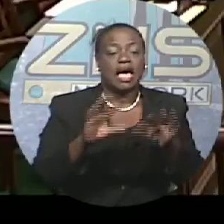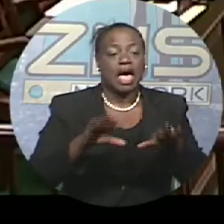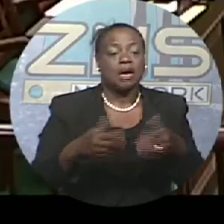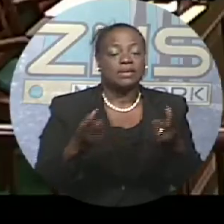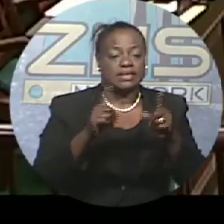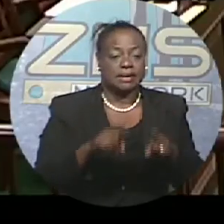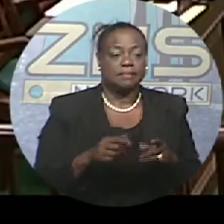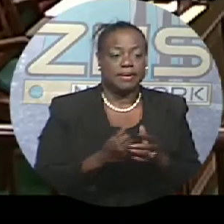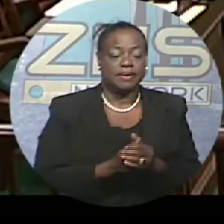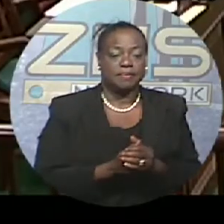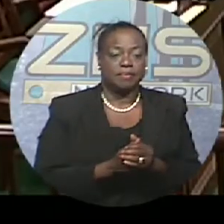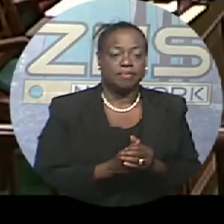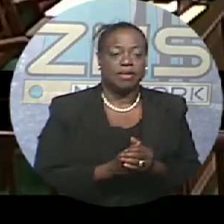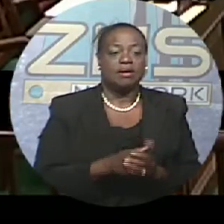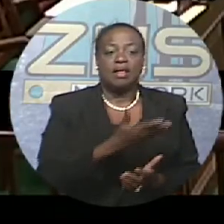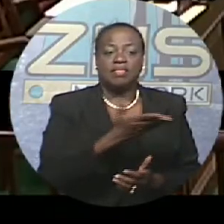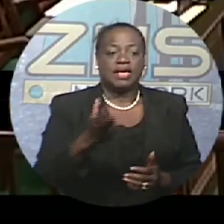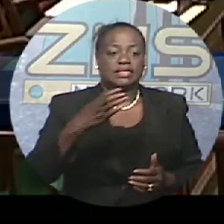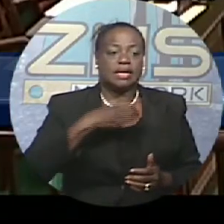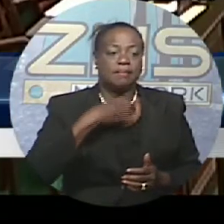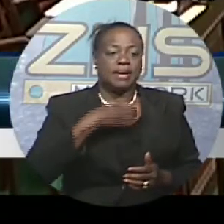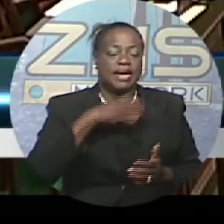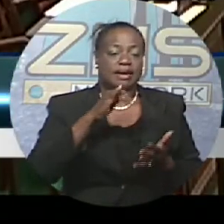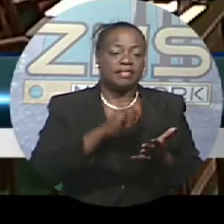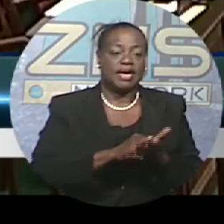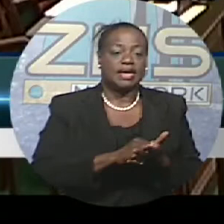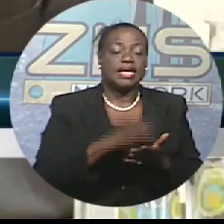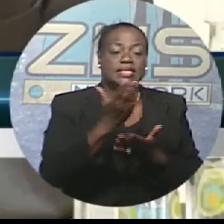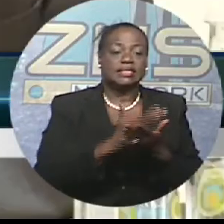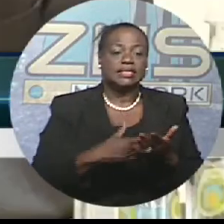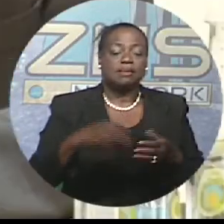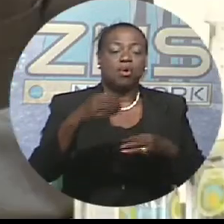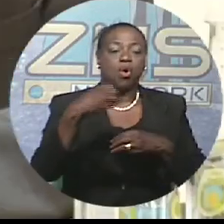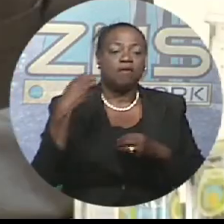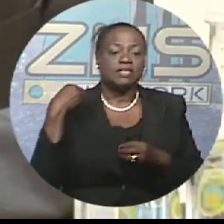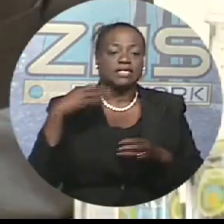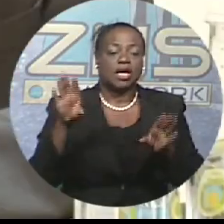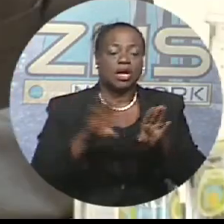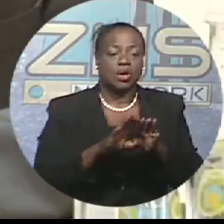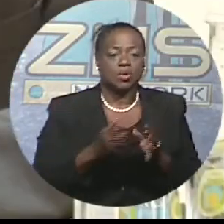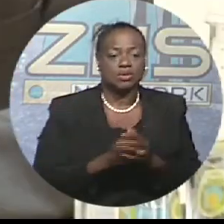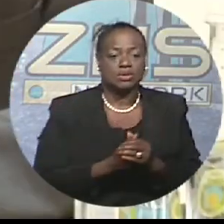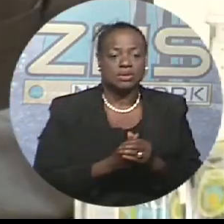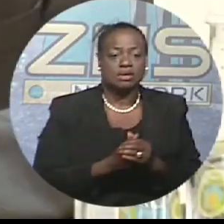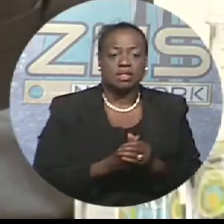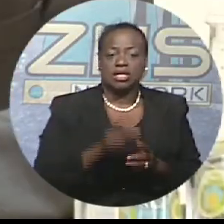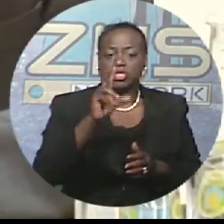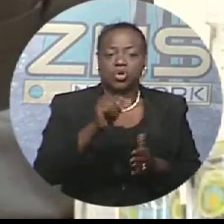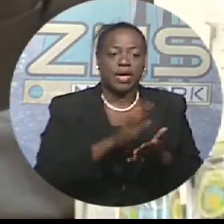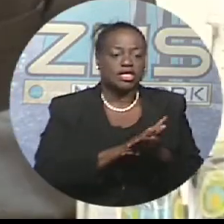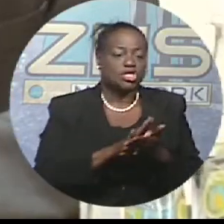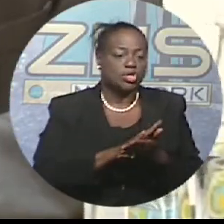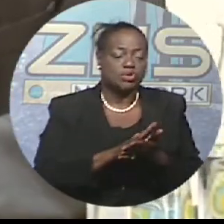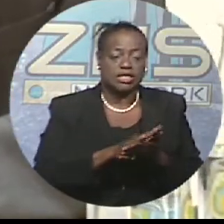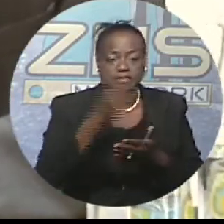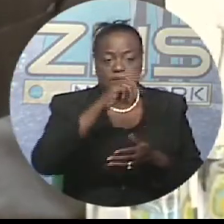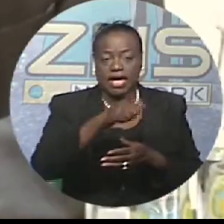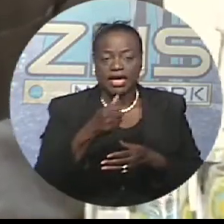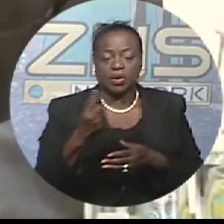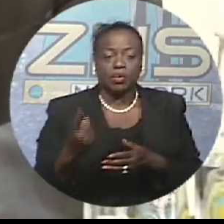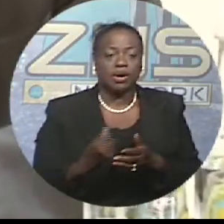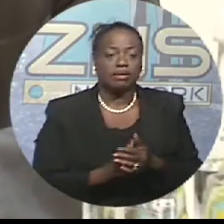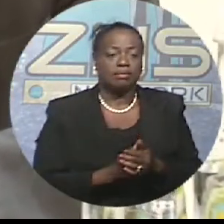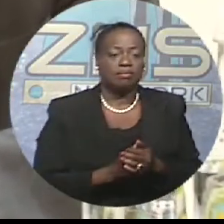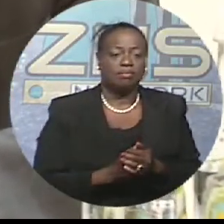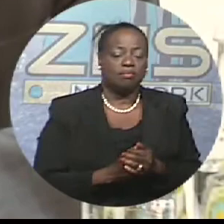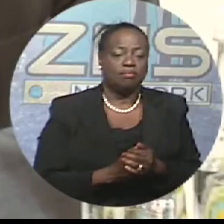And then there's also a complaint that some constituency offices are closed. I'm not making excuses for anybody, but someone might be sick, they might just